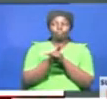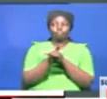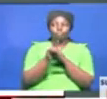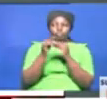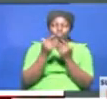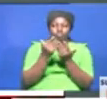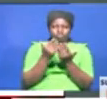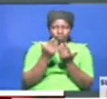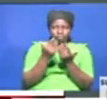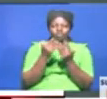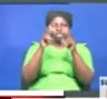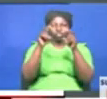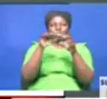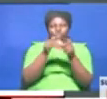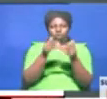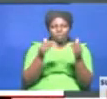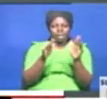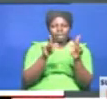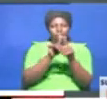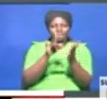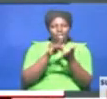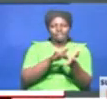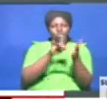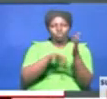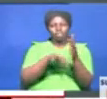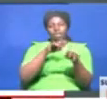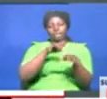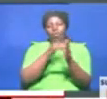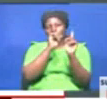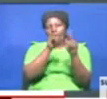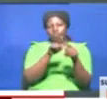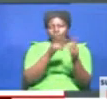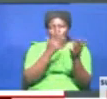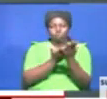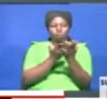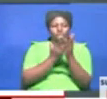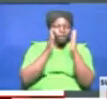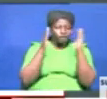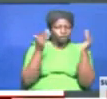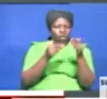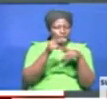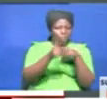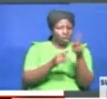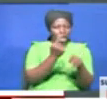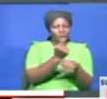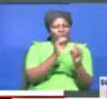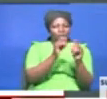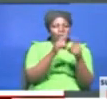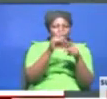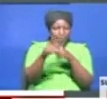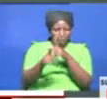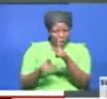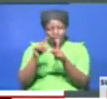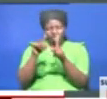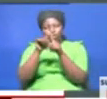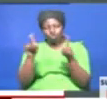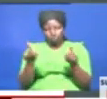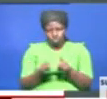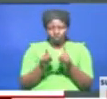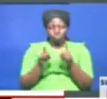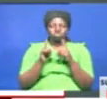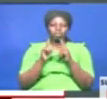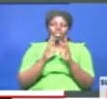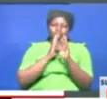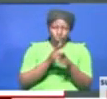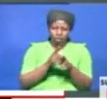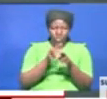and insisting that when it comes to a petition, you not only look at the process, you look at the process as well as the outcome. You